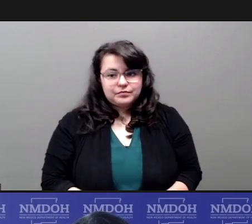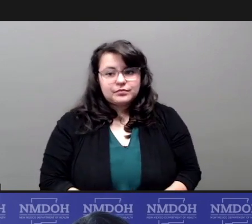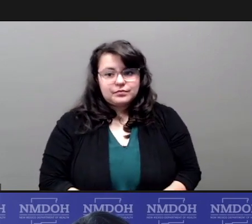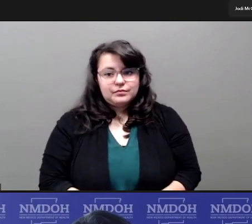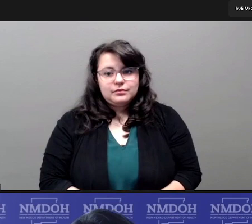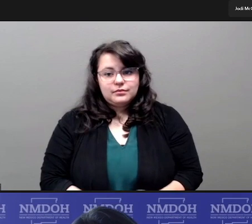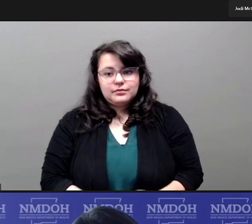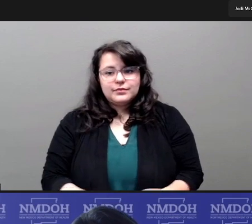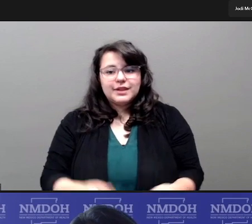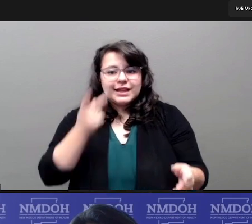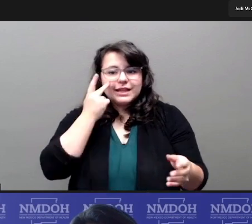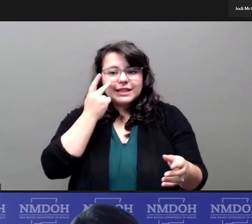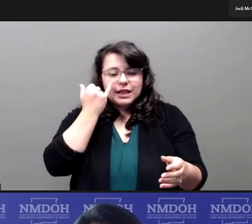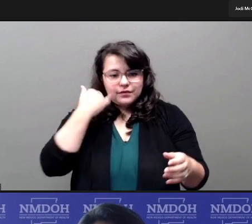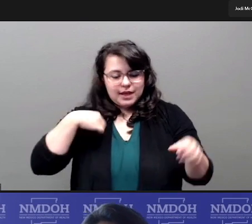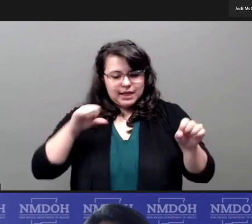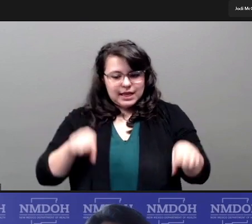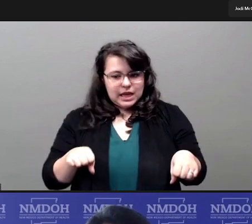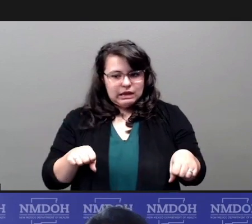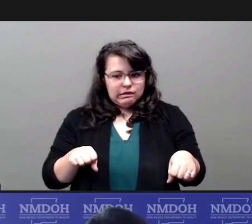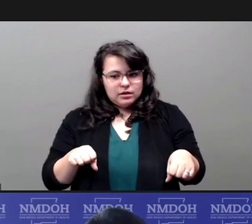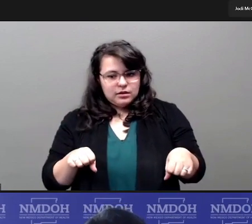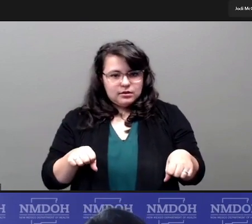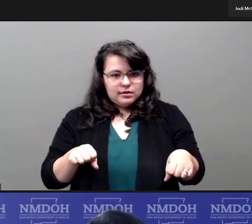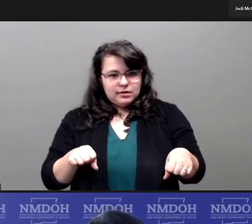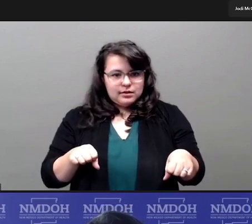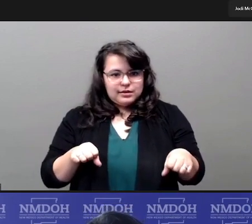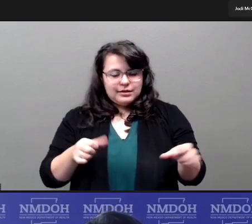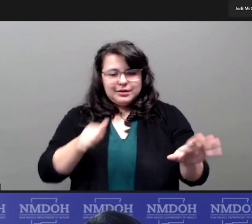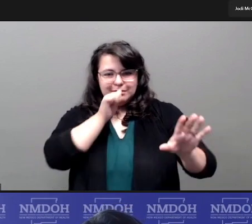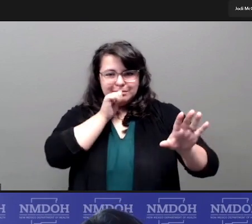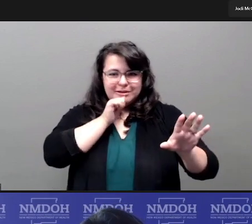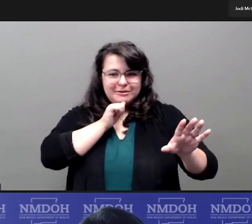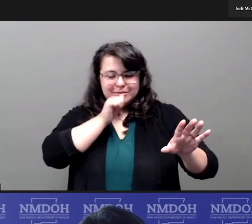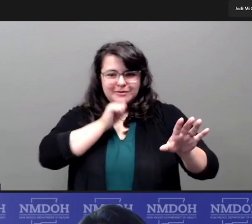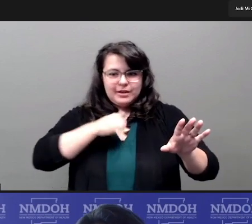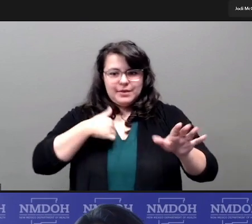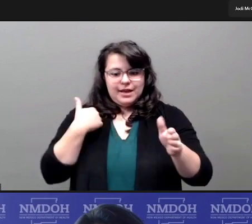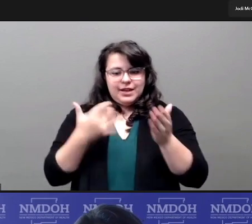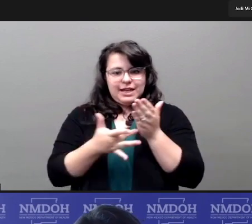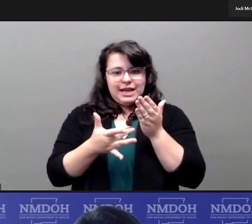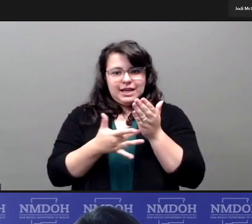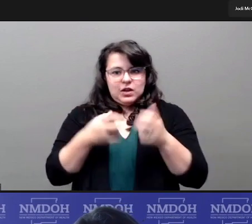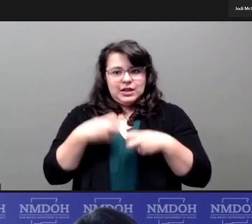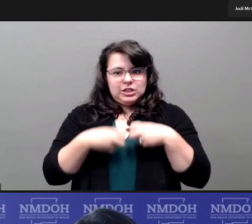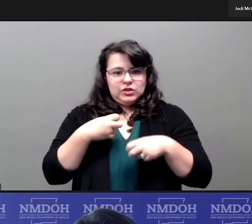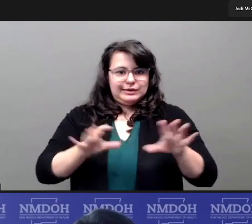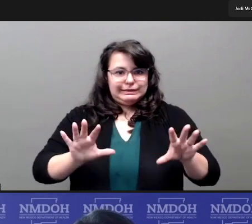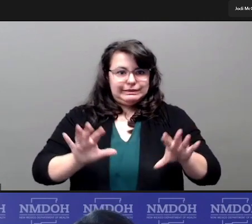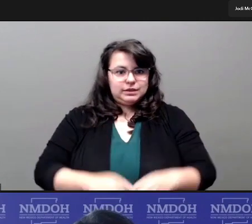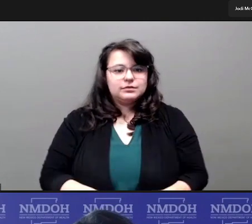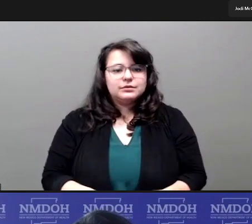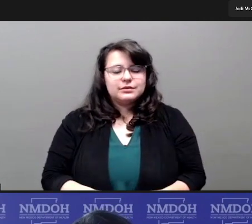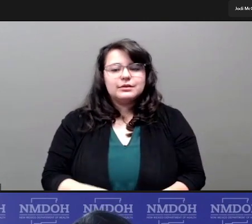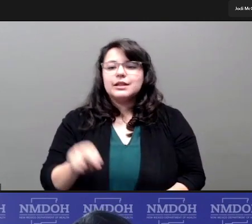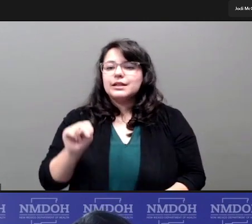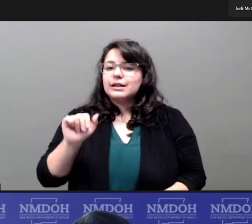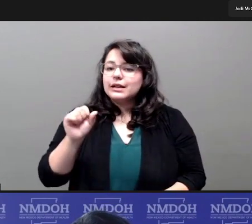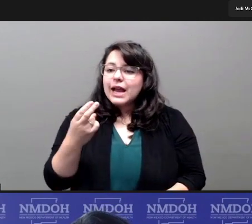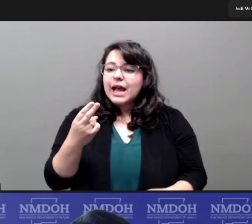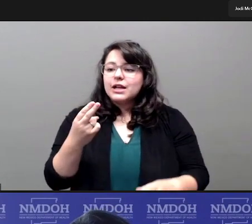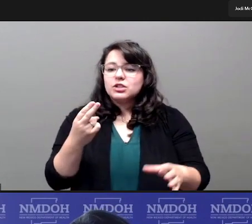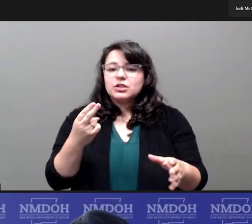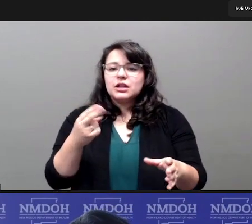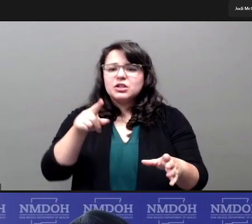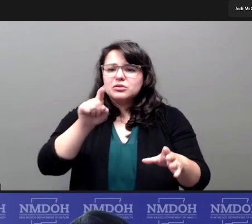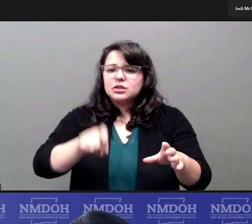Let me see if I can, bear with me, I'm having some technical issues. Nash, you should be able to